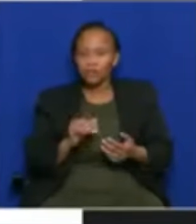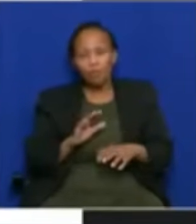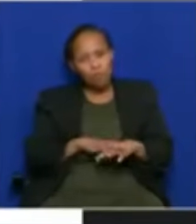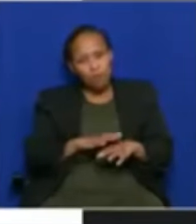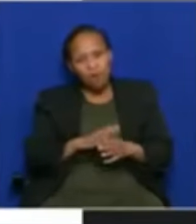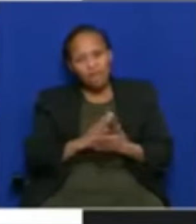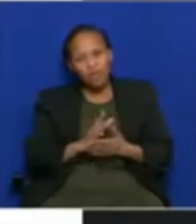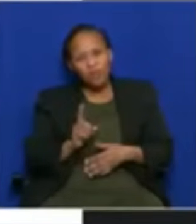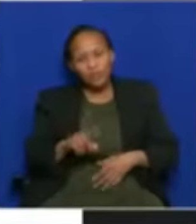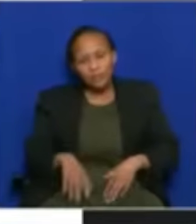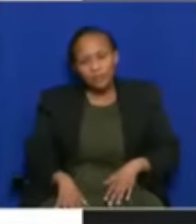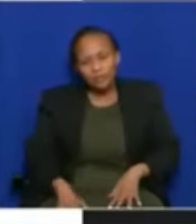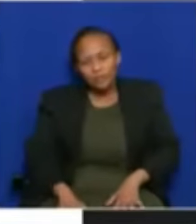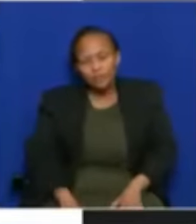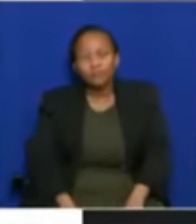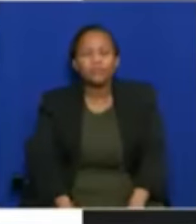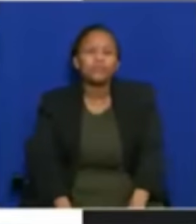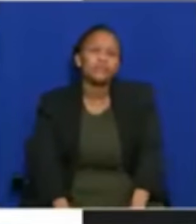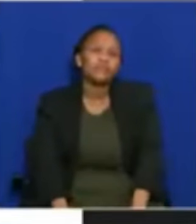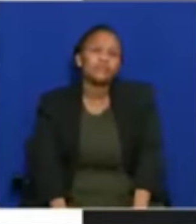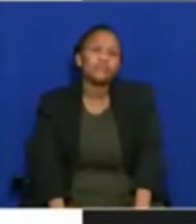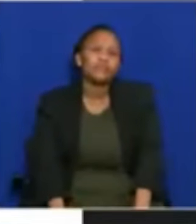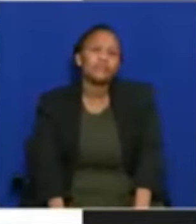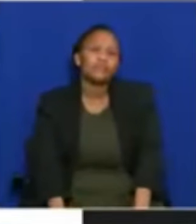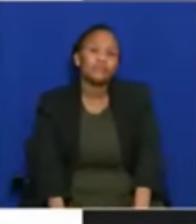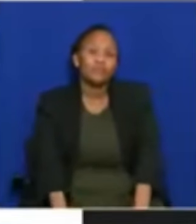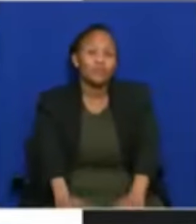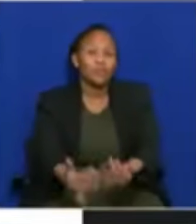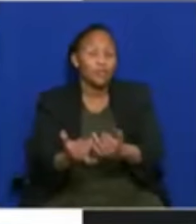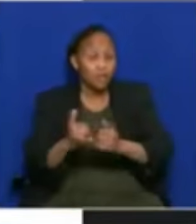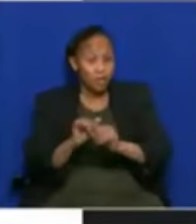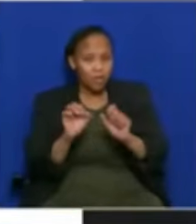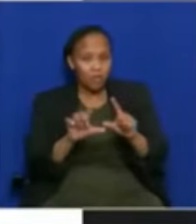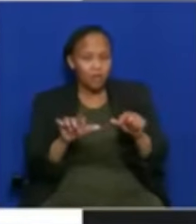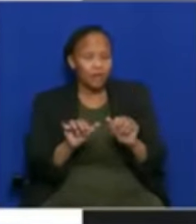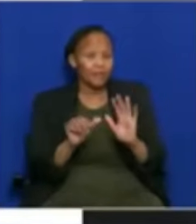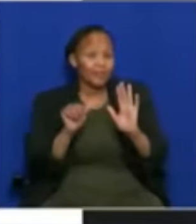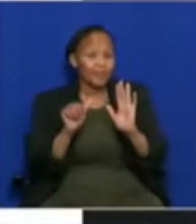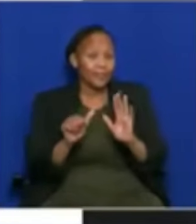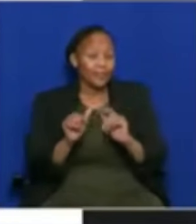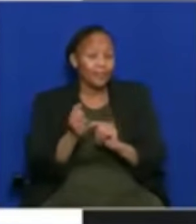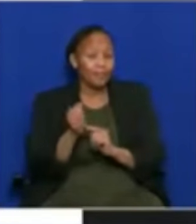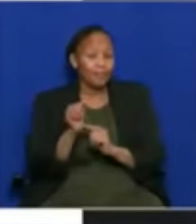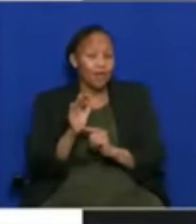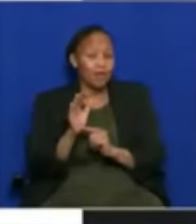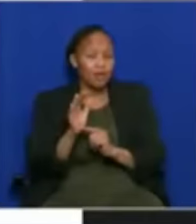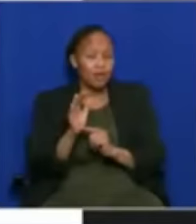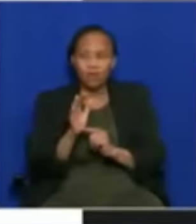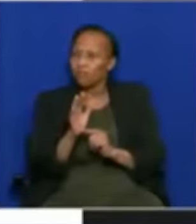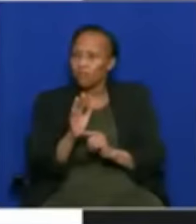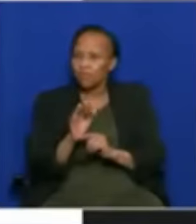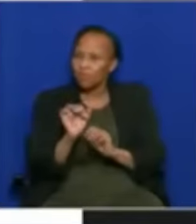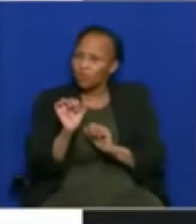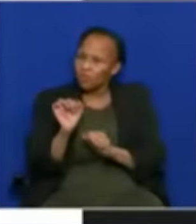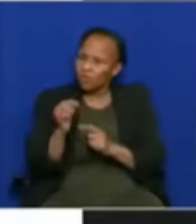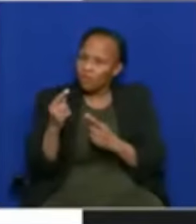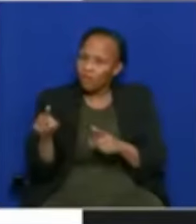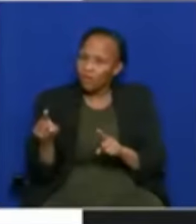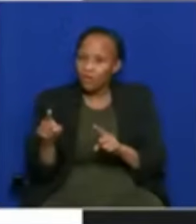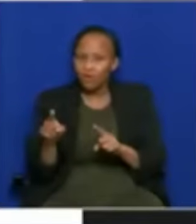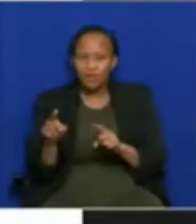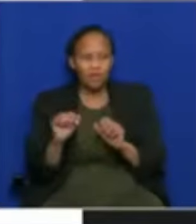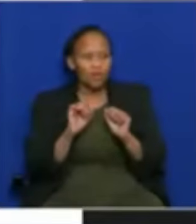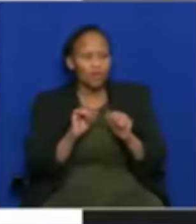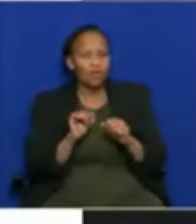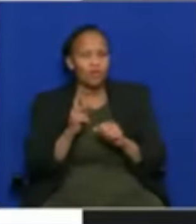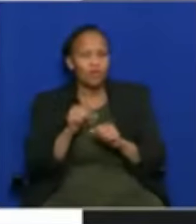It's as indicated on my paragraph 6 moving down. It's not yours, it's General Khan's paragraph 6. I think it's because they are the